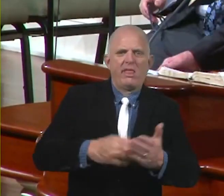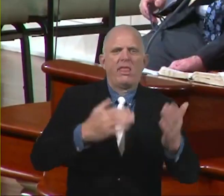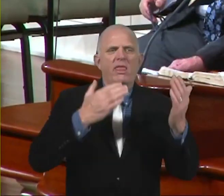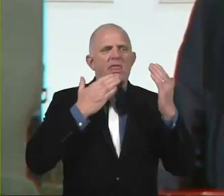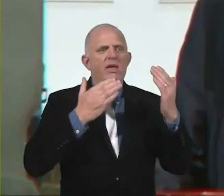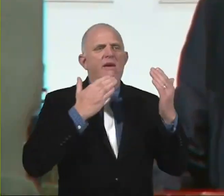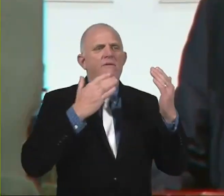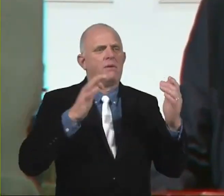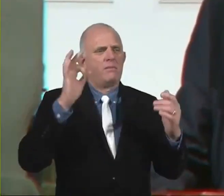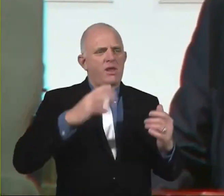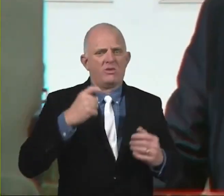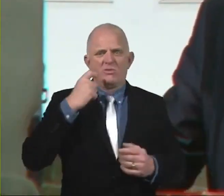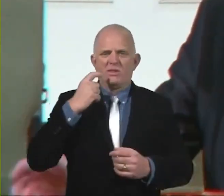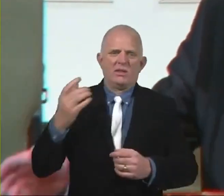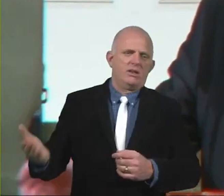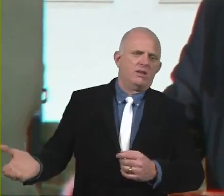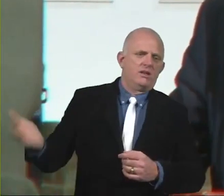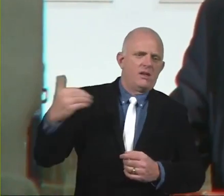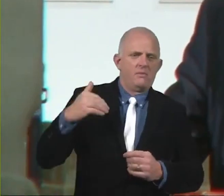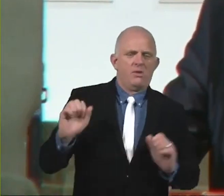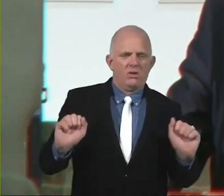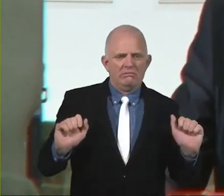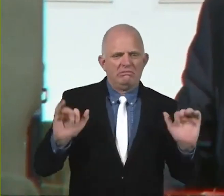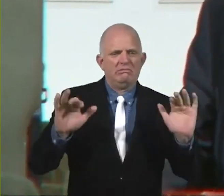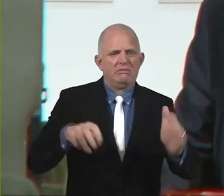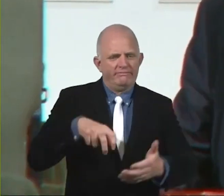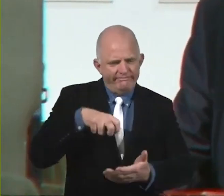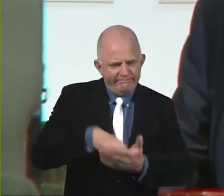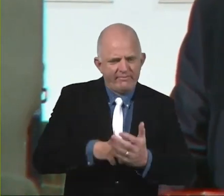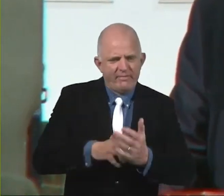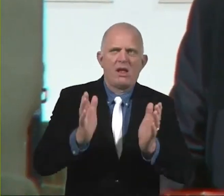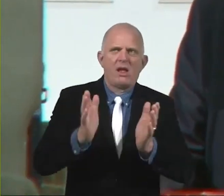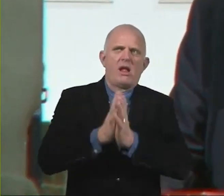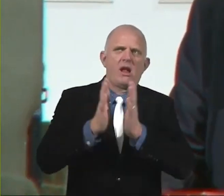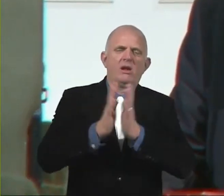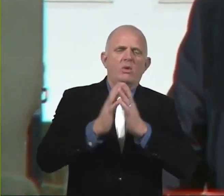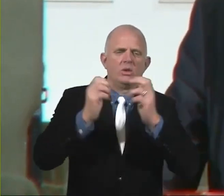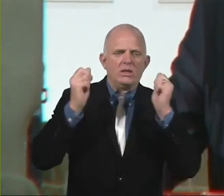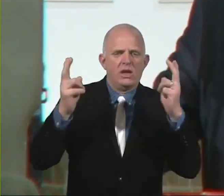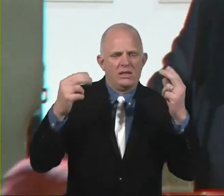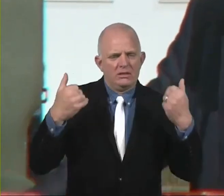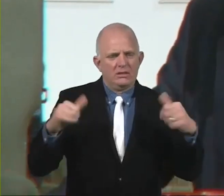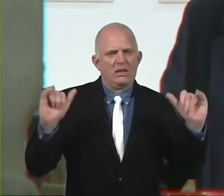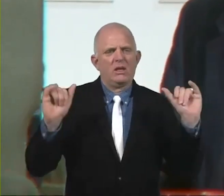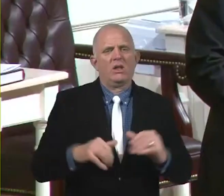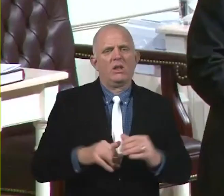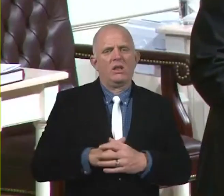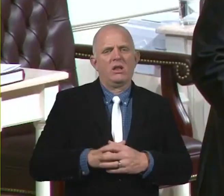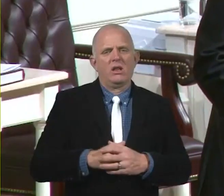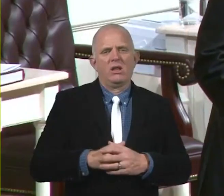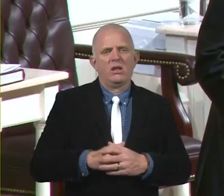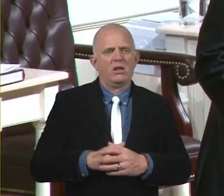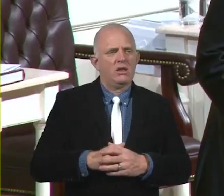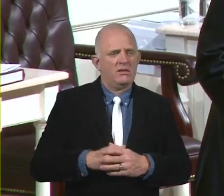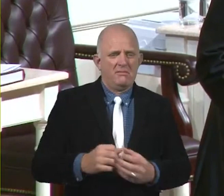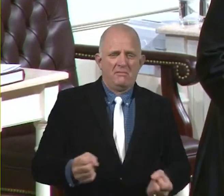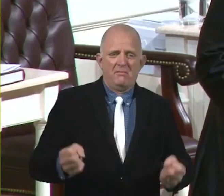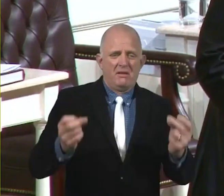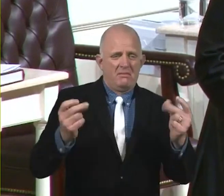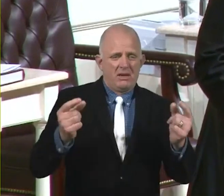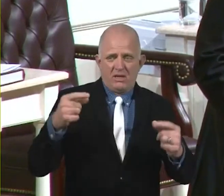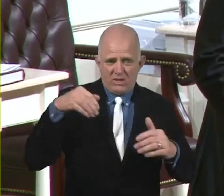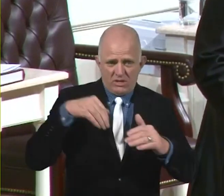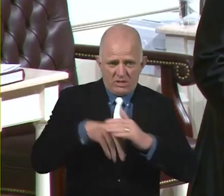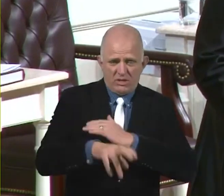inviting everybody tonight to come kneel here at the altar. Hallelujah. You ought to just walk in and do that without being